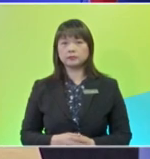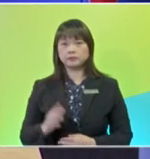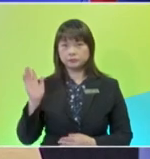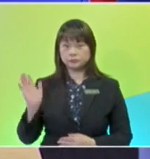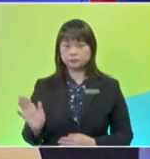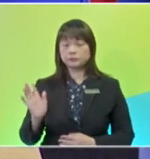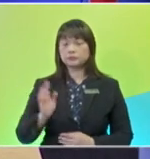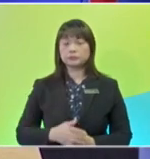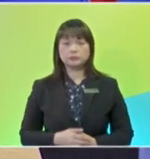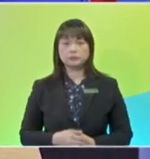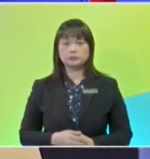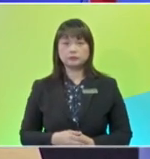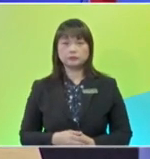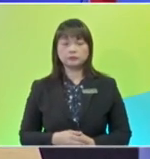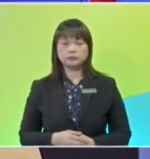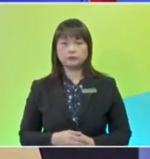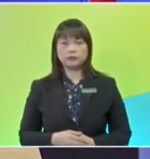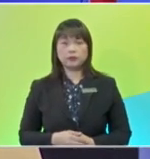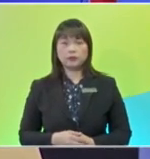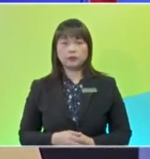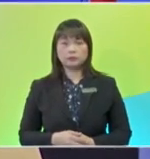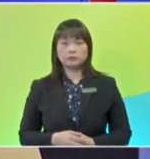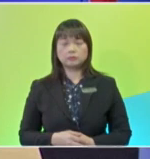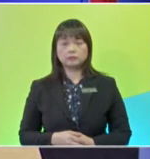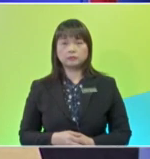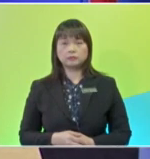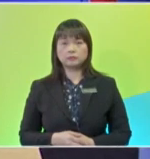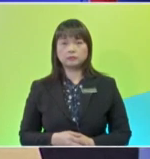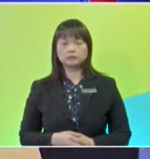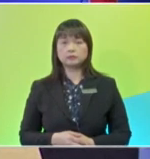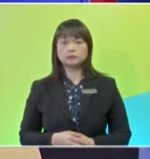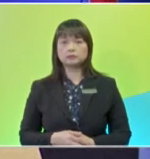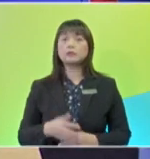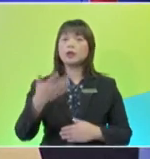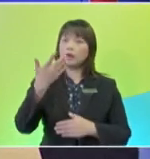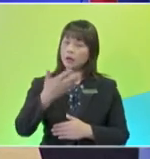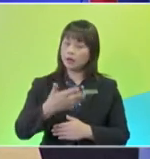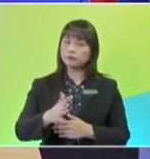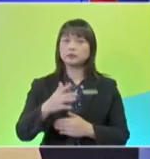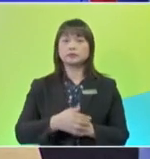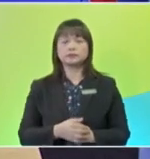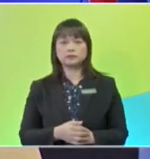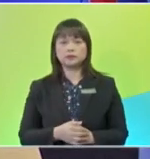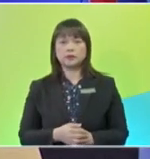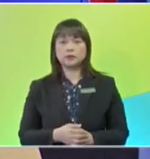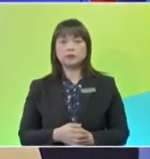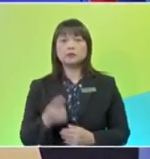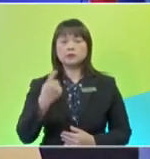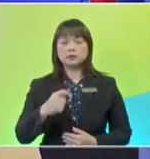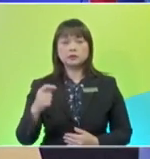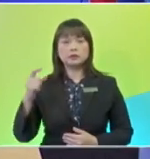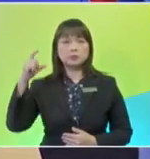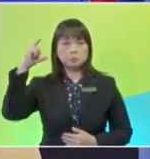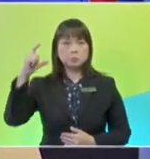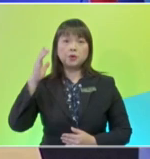moon, which is called the crescent moon. Okay. Okay. After for a while, the moon will also start moving